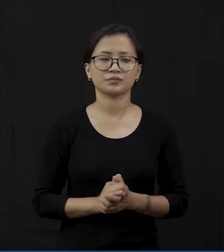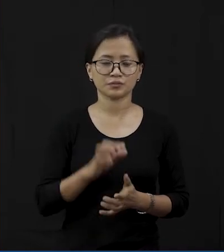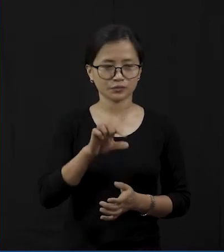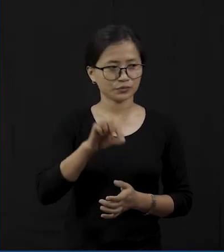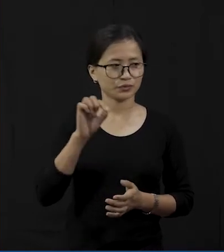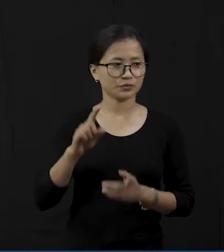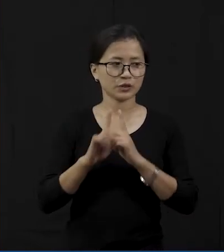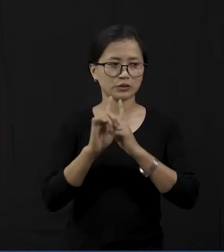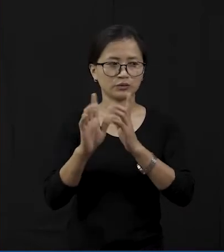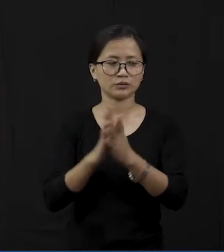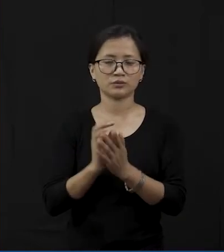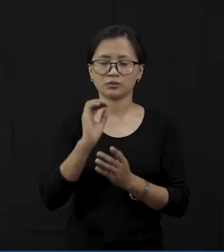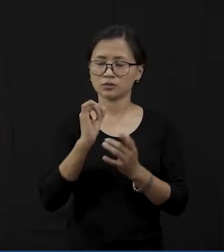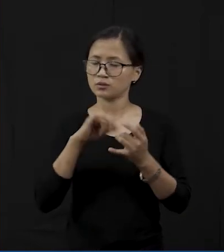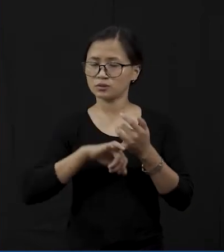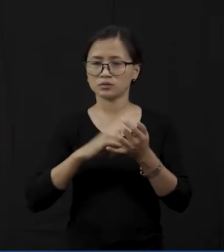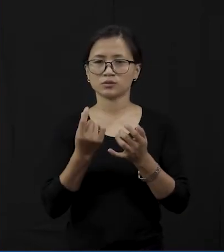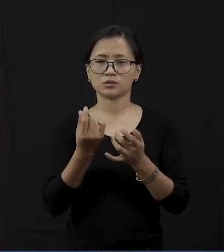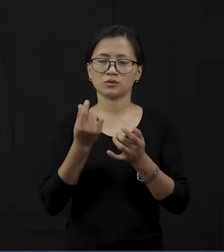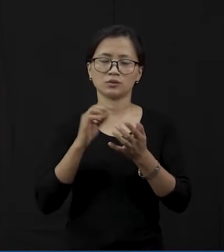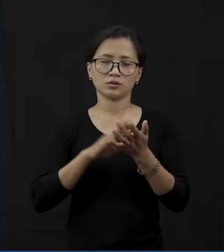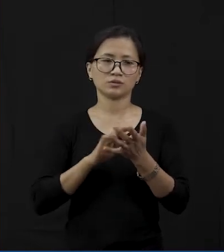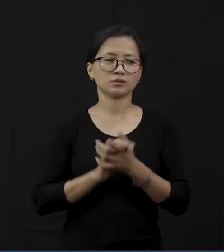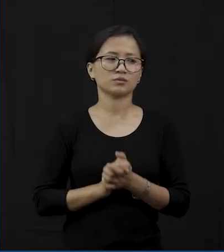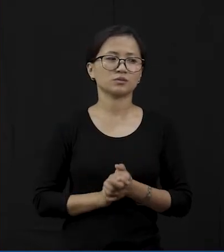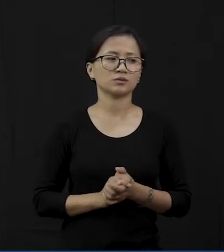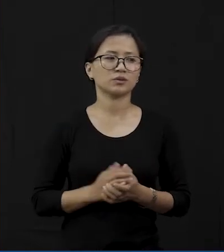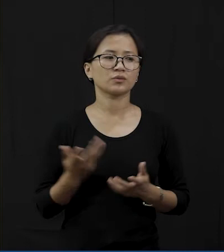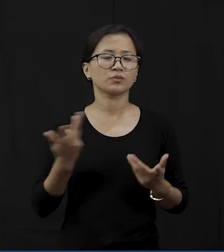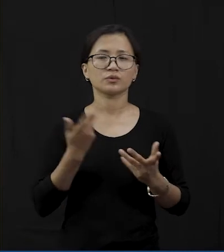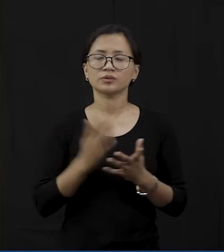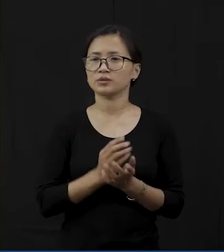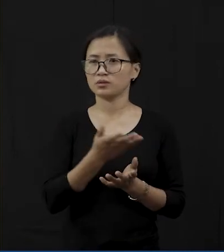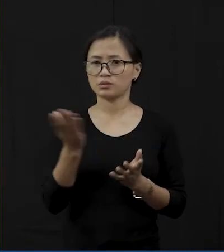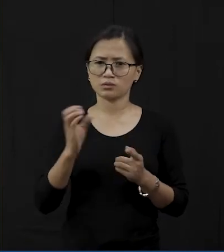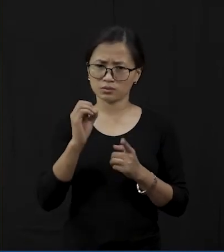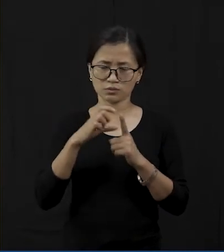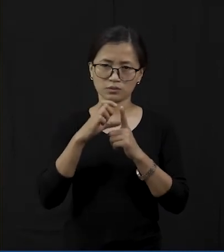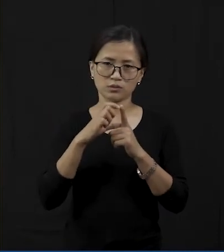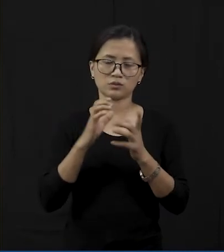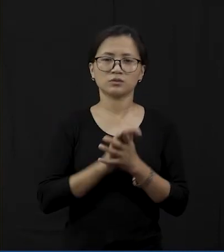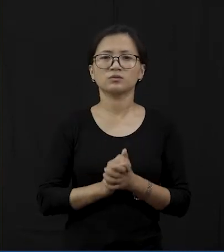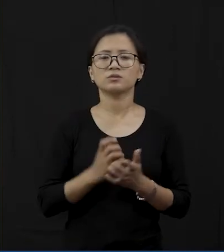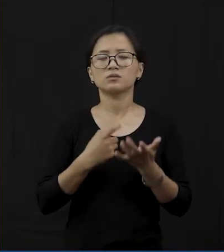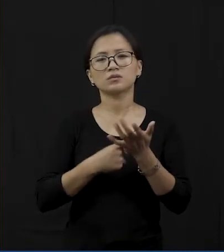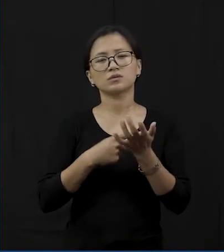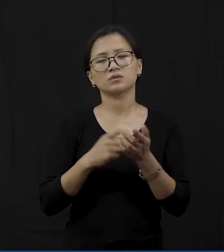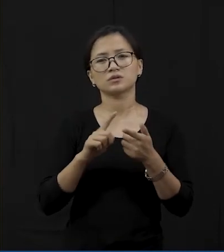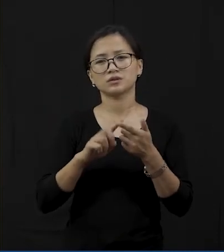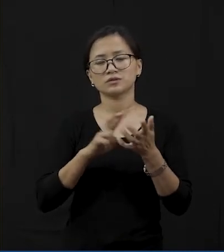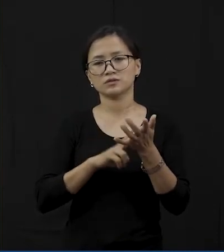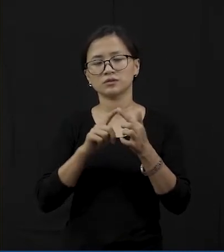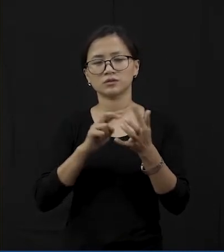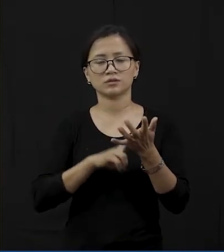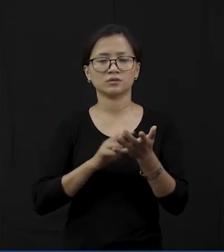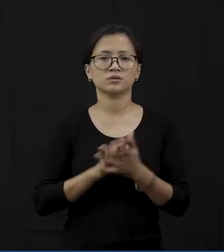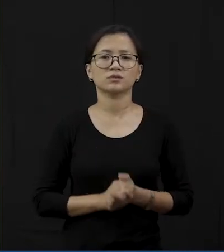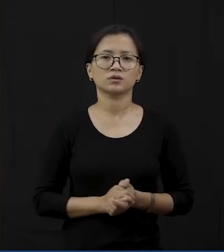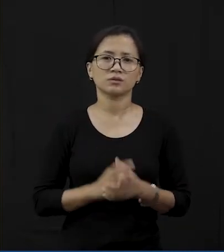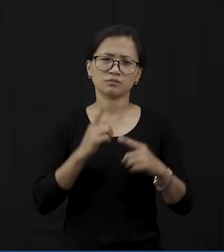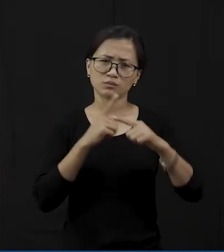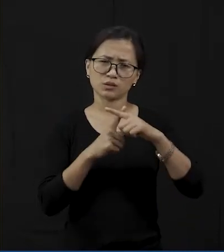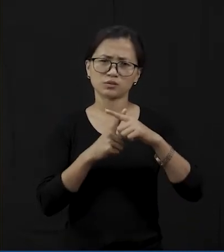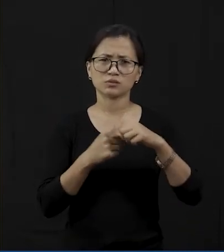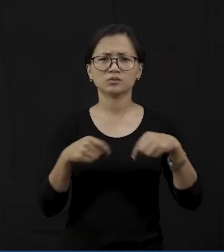Find the following sums and say whether they are odd or evens. So here sum means plus or